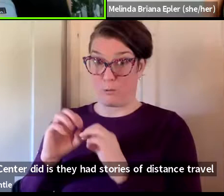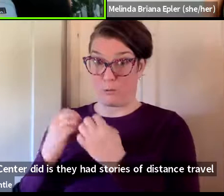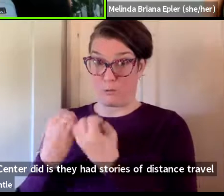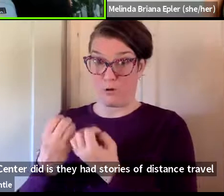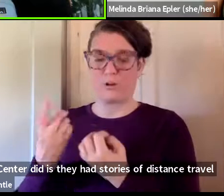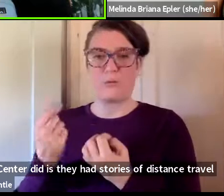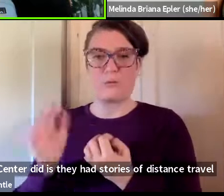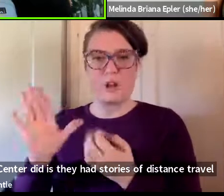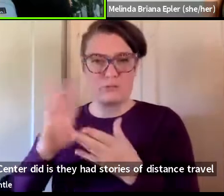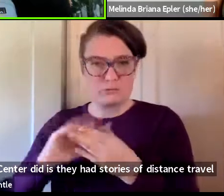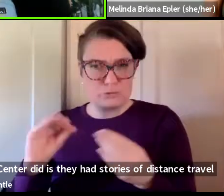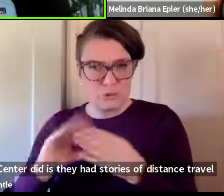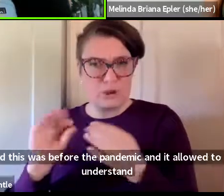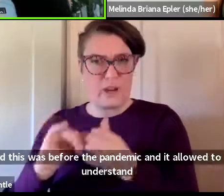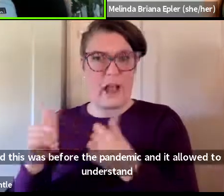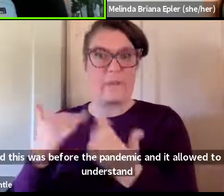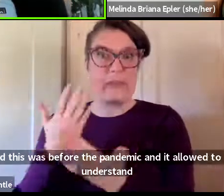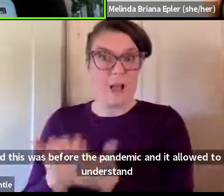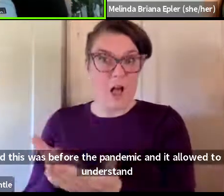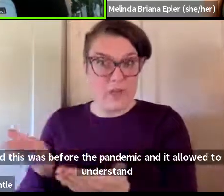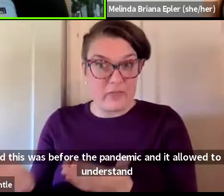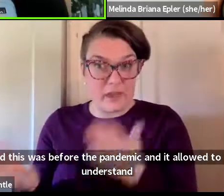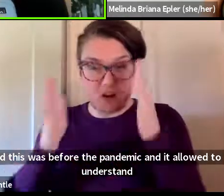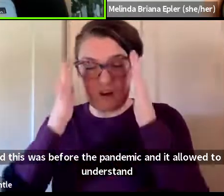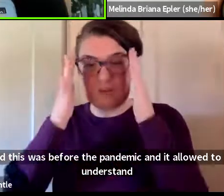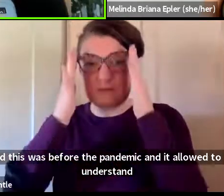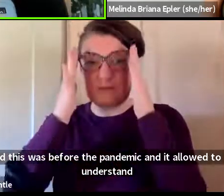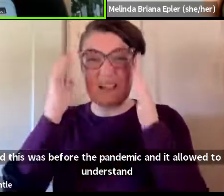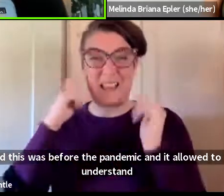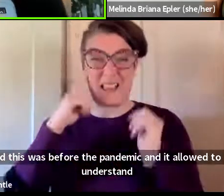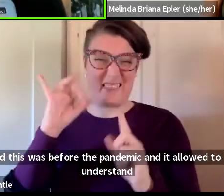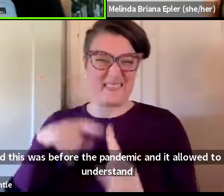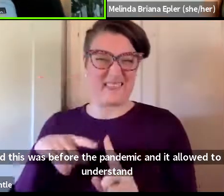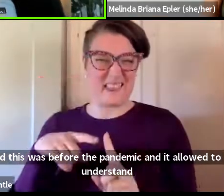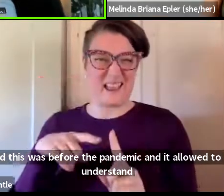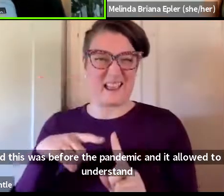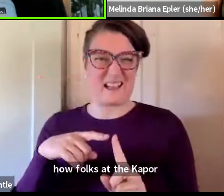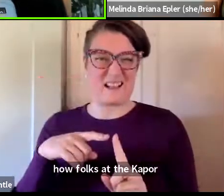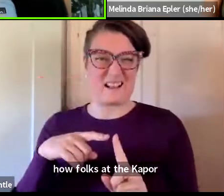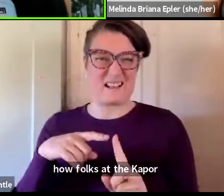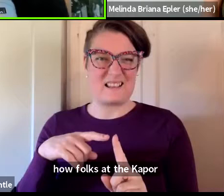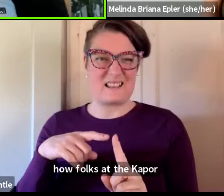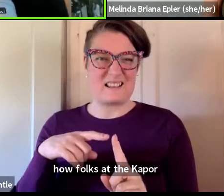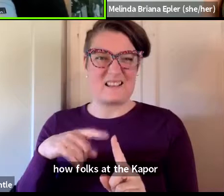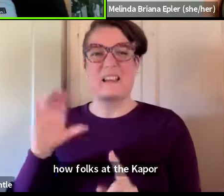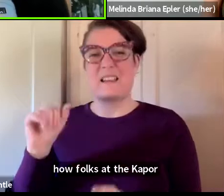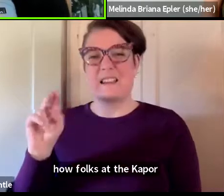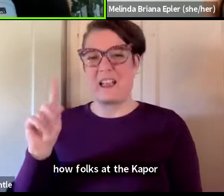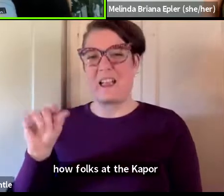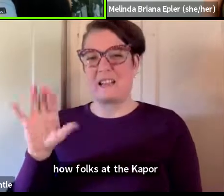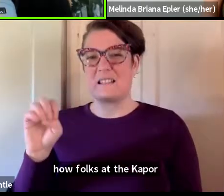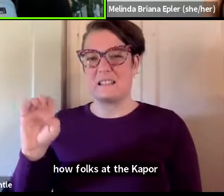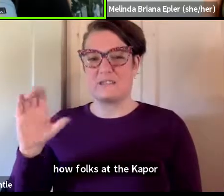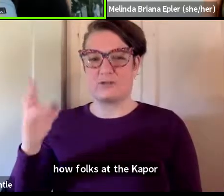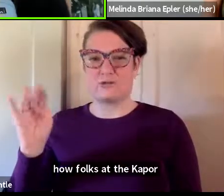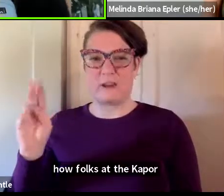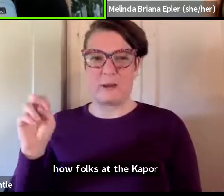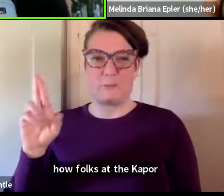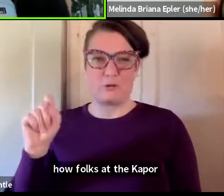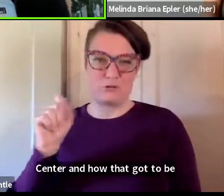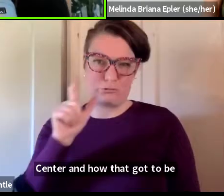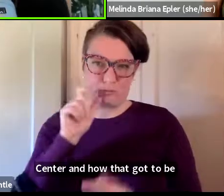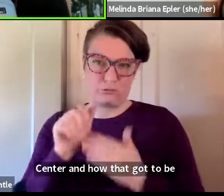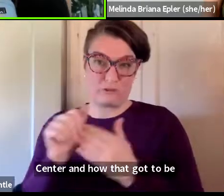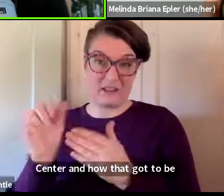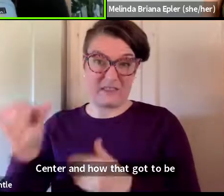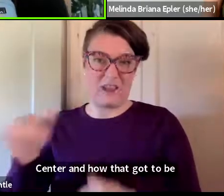they got to be at the Kapor Center. And I think that that's just such. Our colleague, Candace Chambers, led that initiative. And I thought that